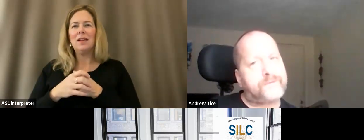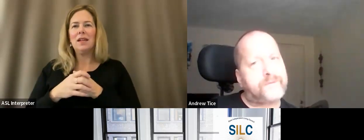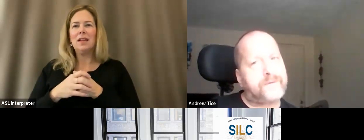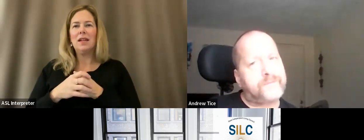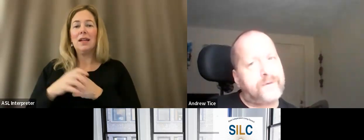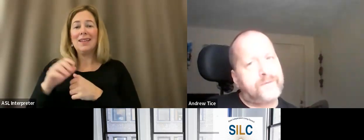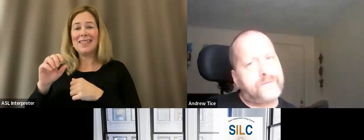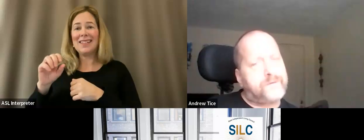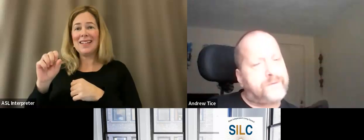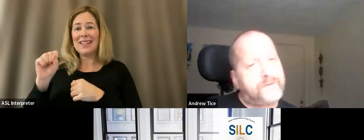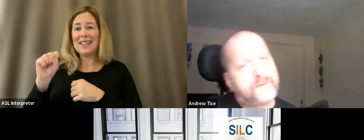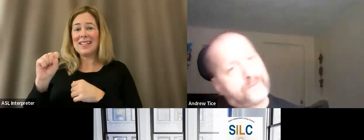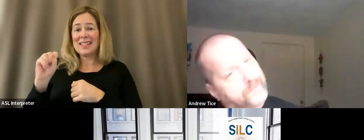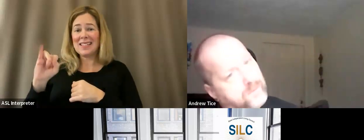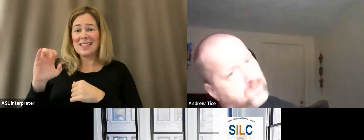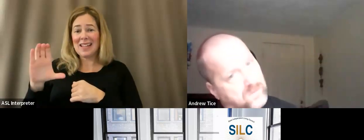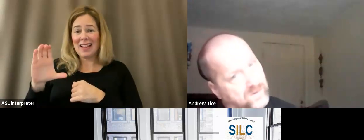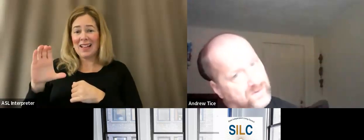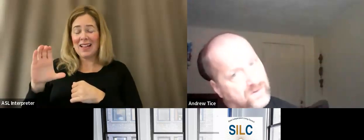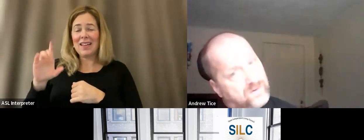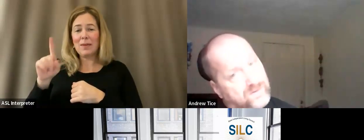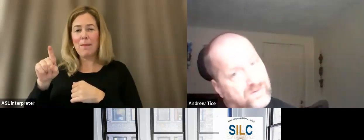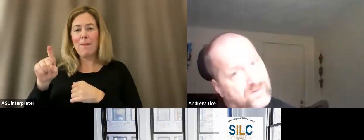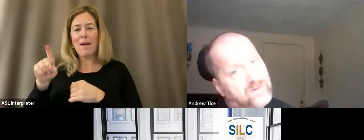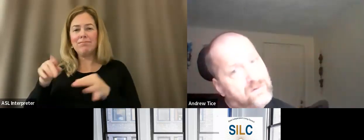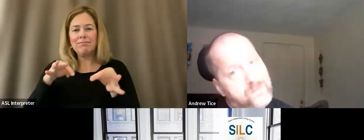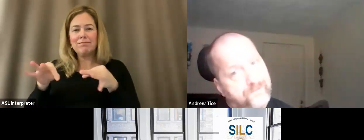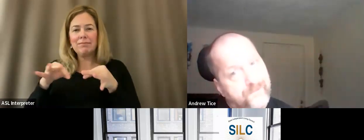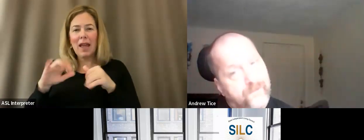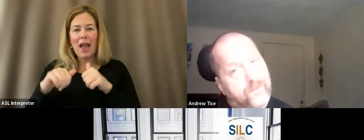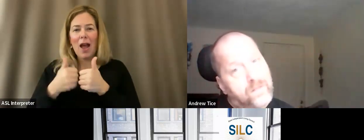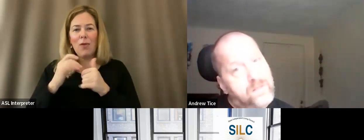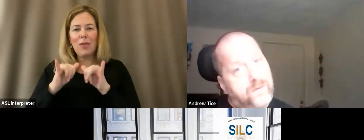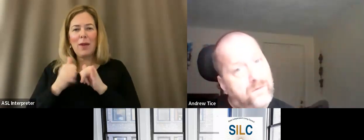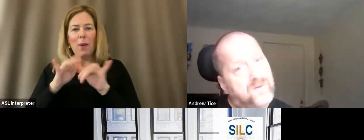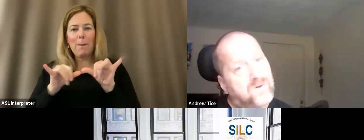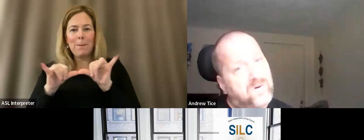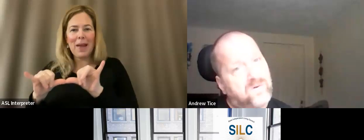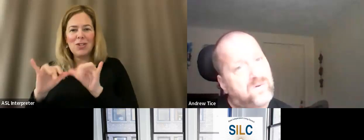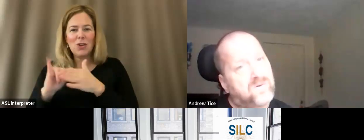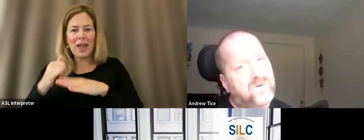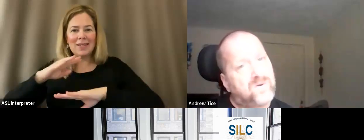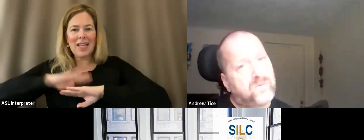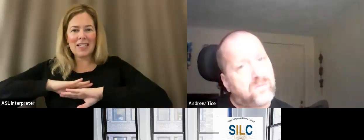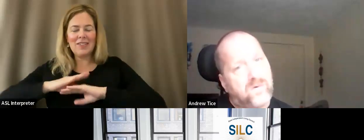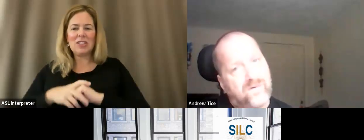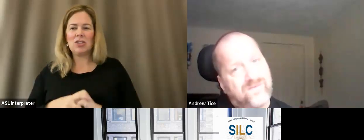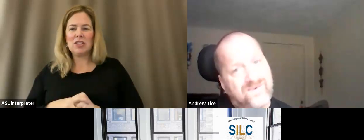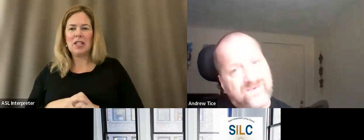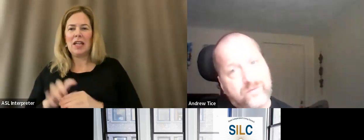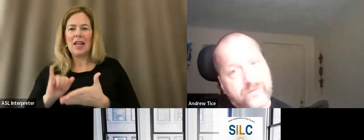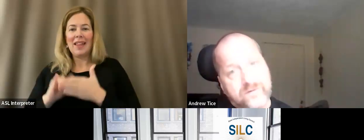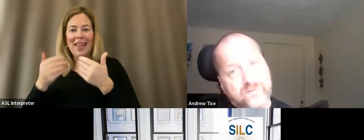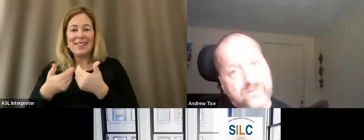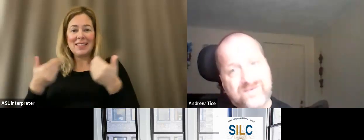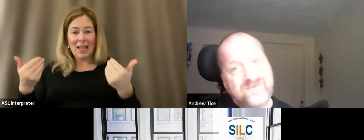how they're going to measure that consumer satisfaction. This is separate from how are the centers going to measure